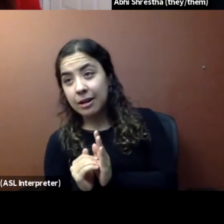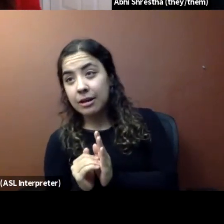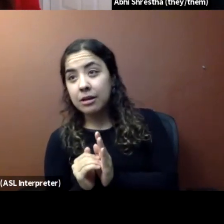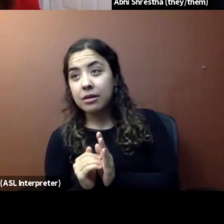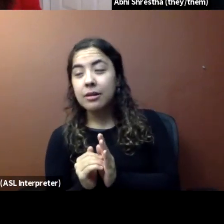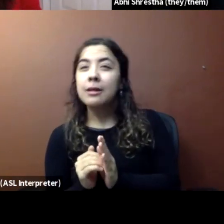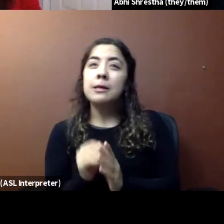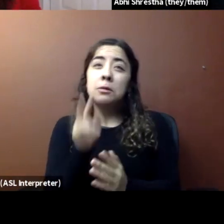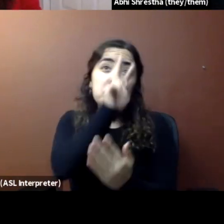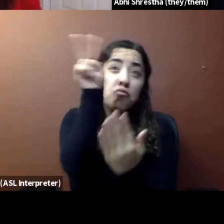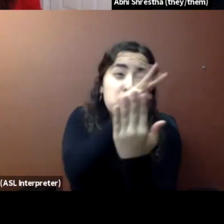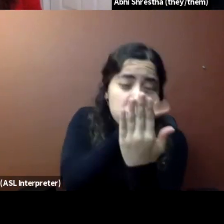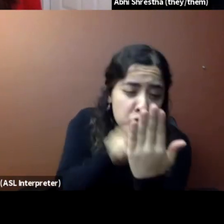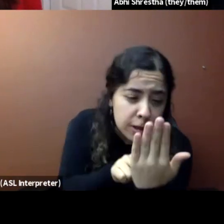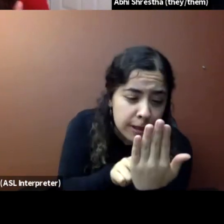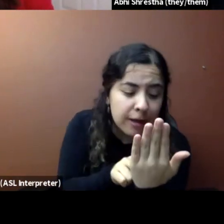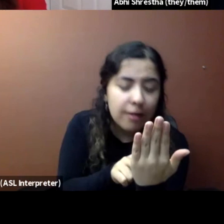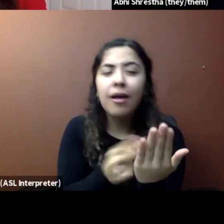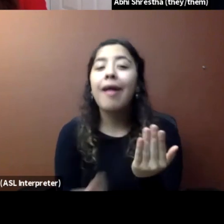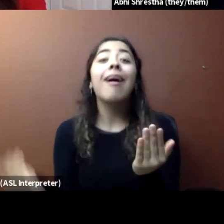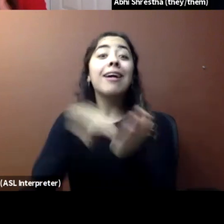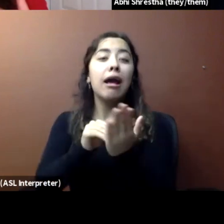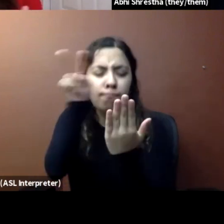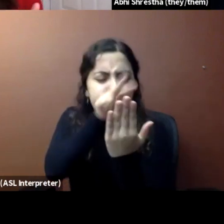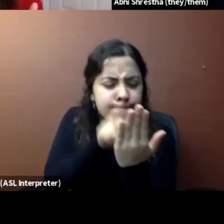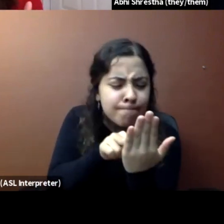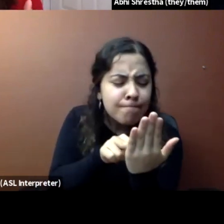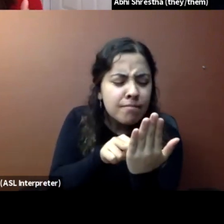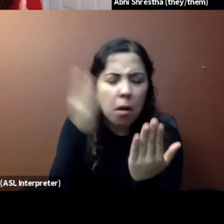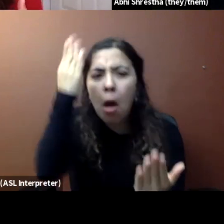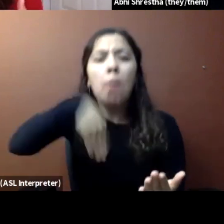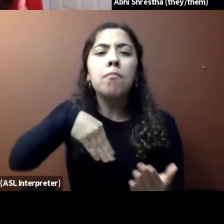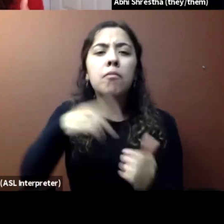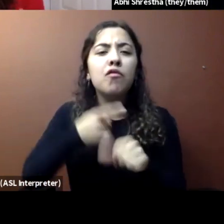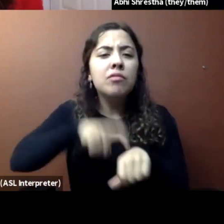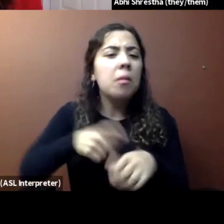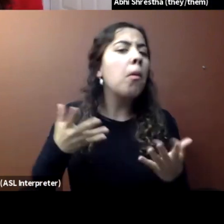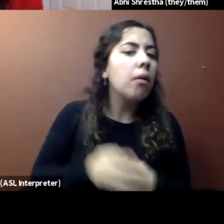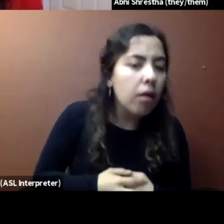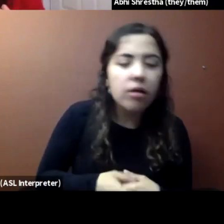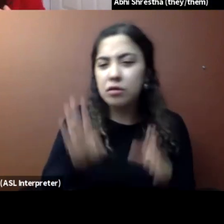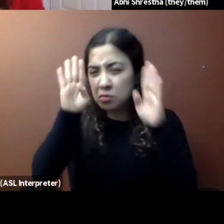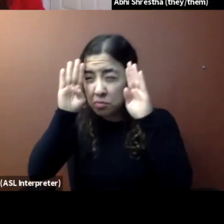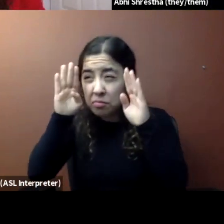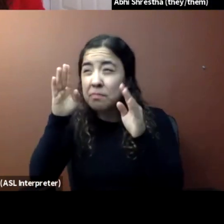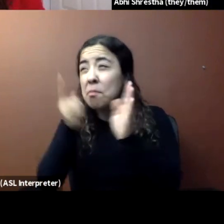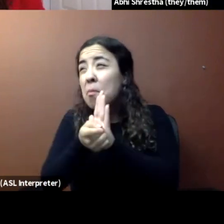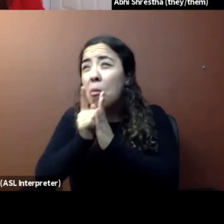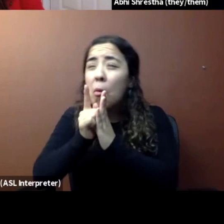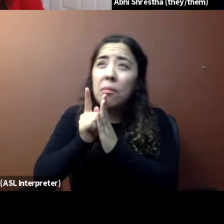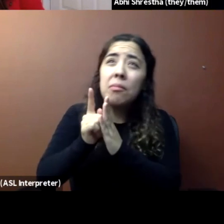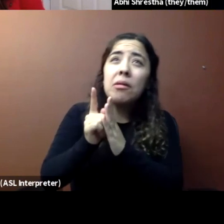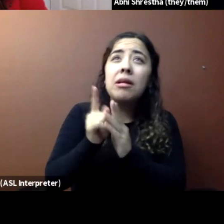overlooked, to pay attention to small moments, to pay attention